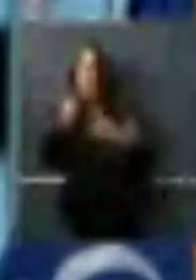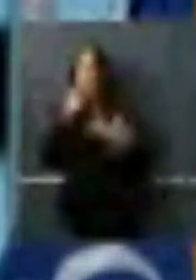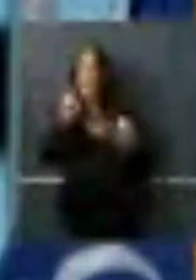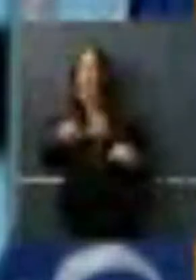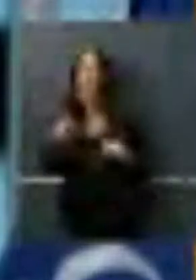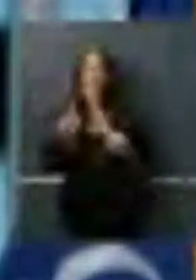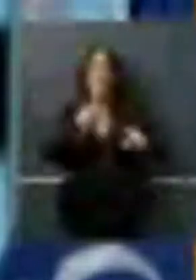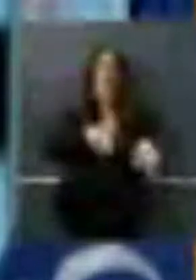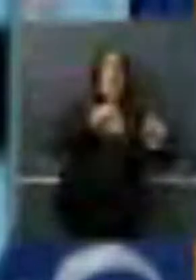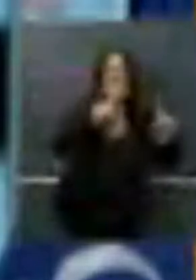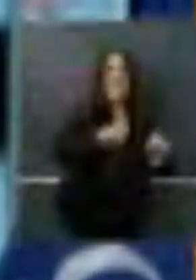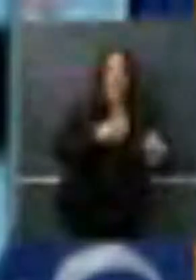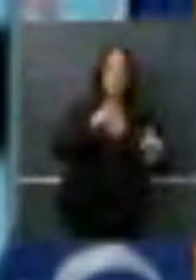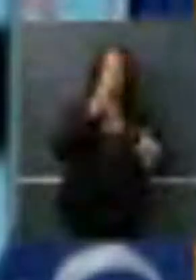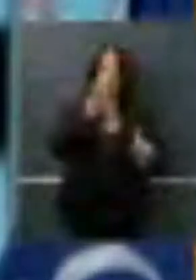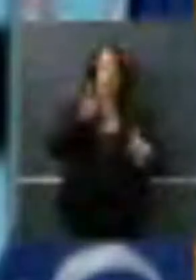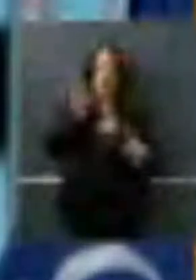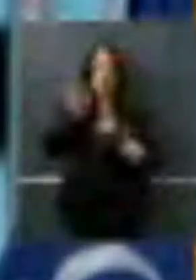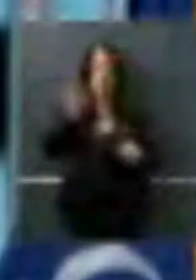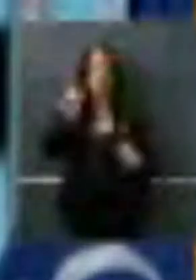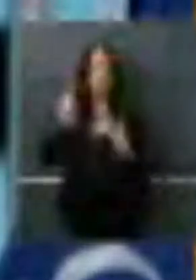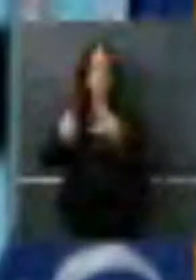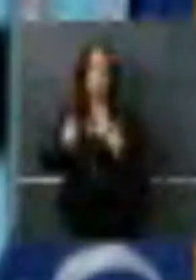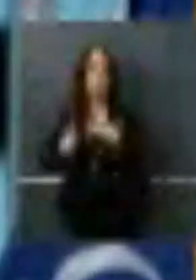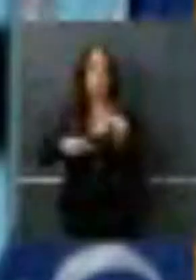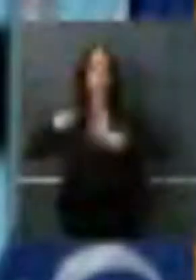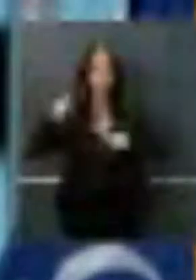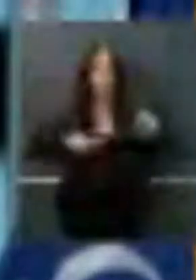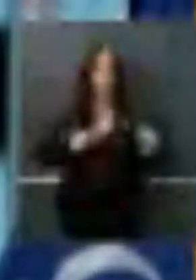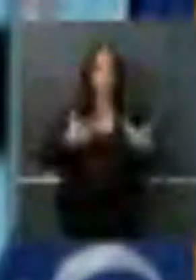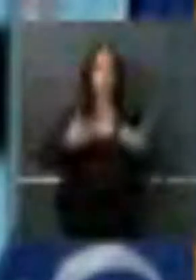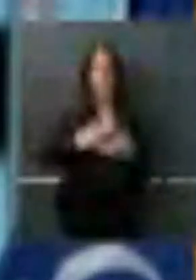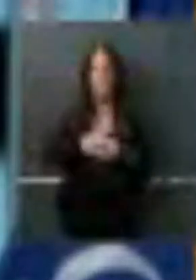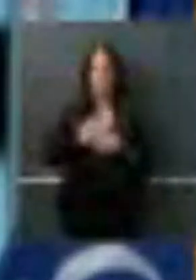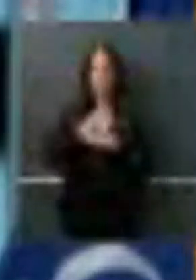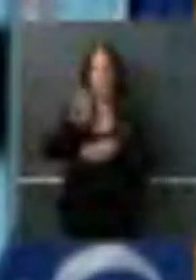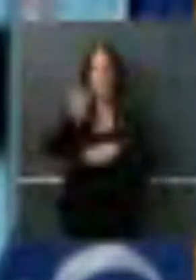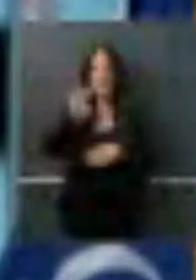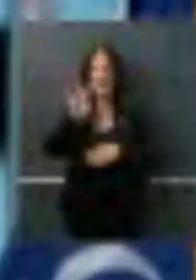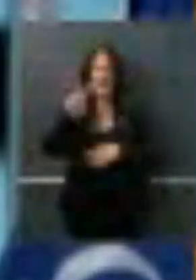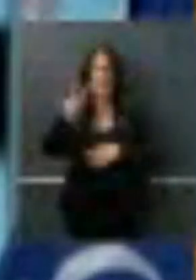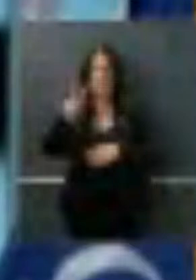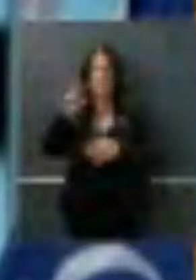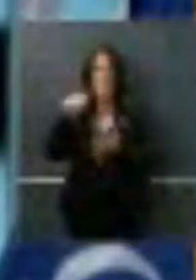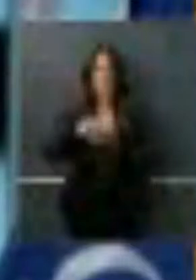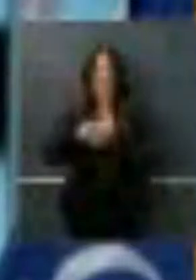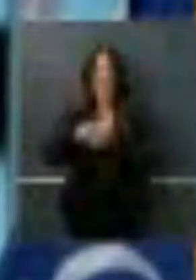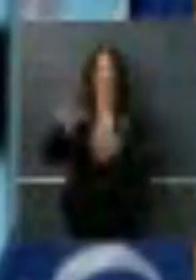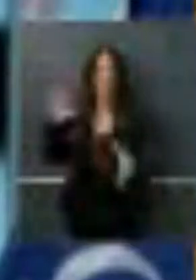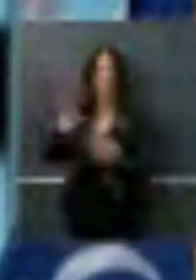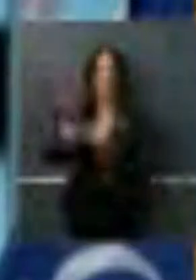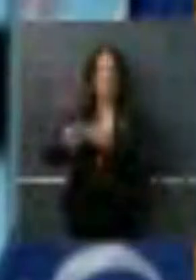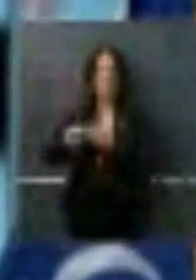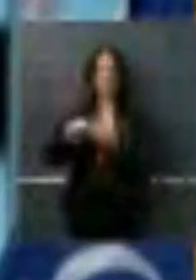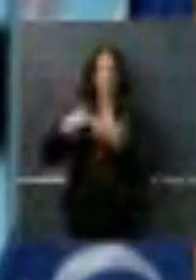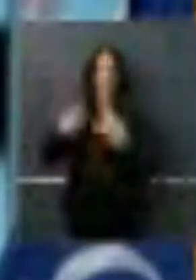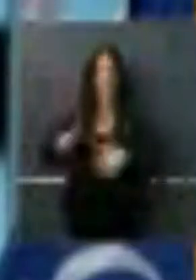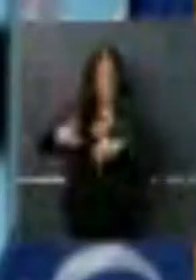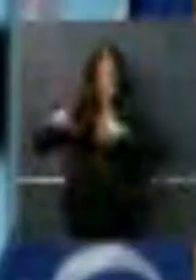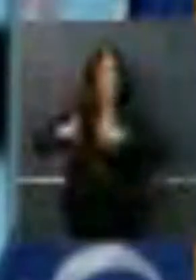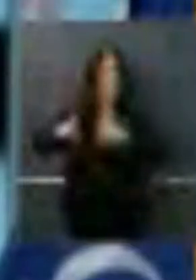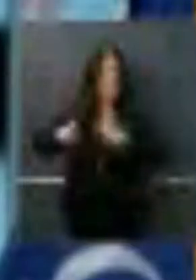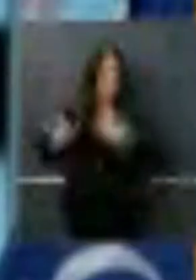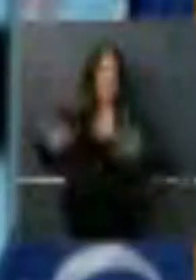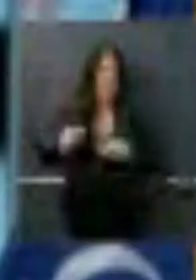over 482,000 tests now conducted. We're getting closer and closer to that 25,000